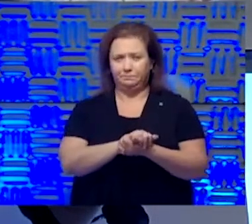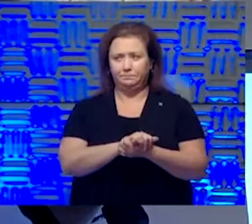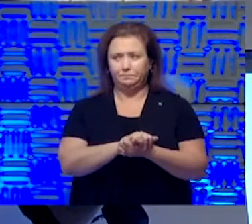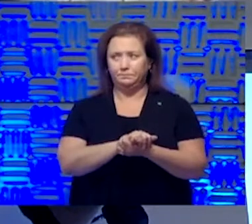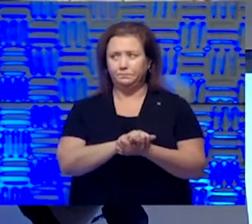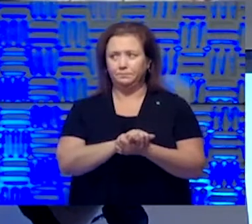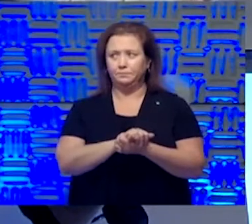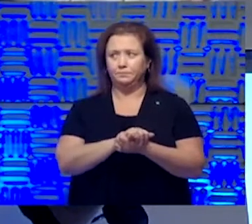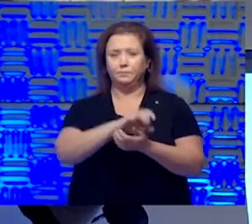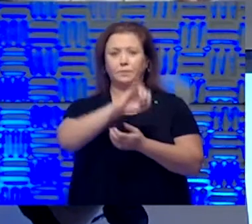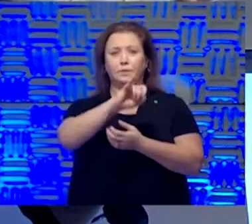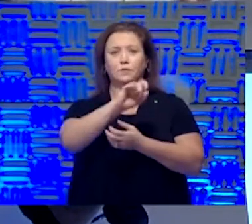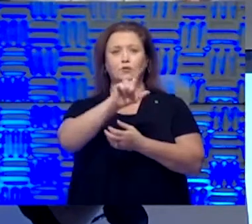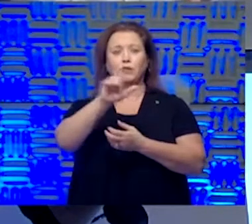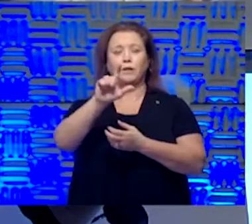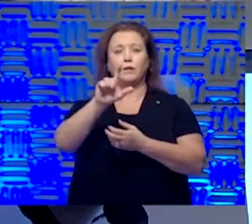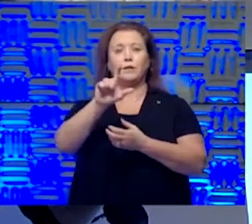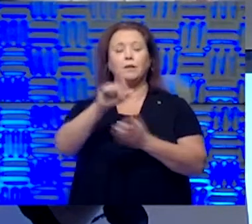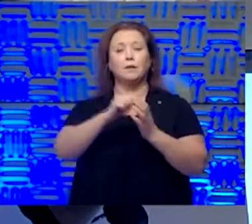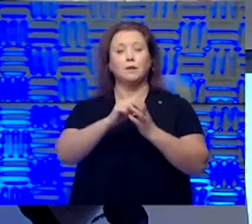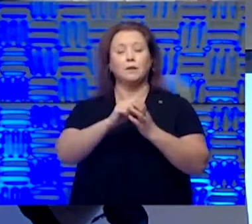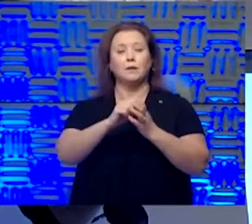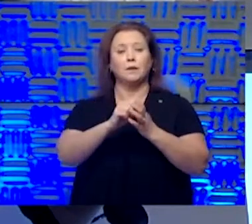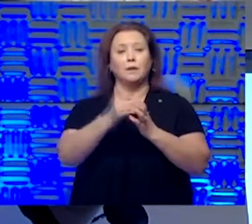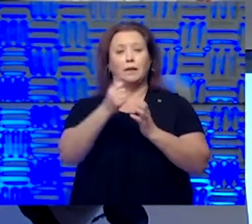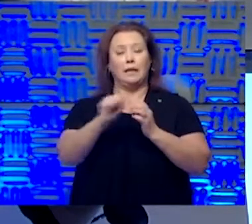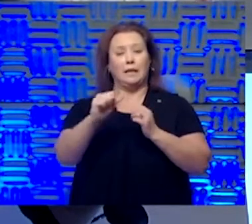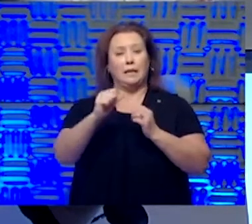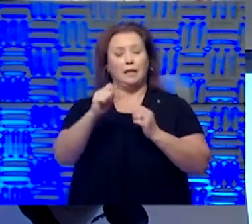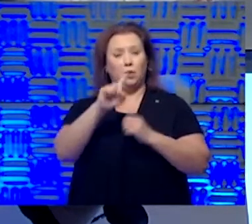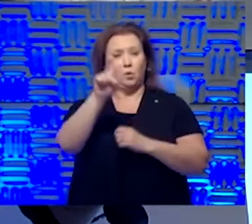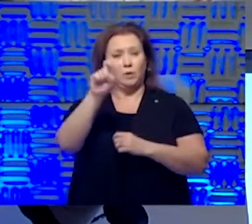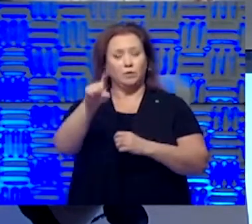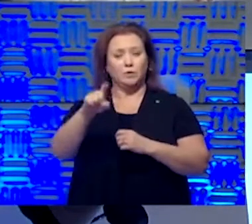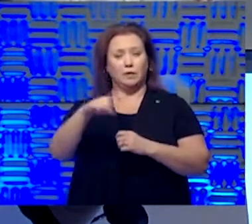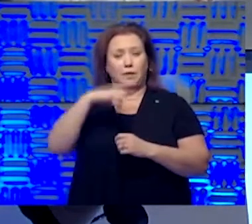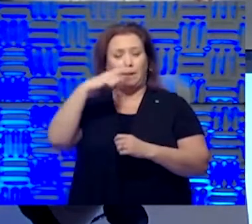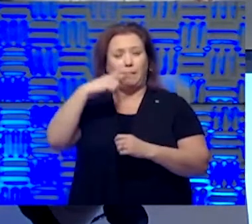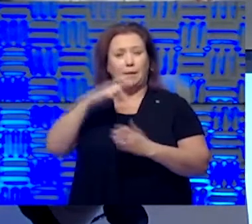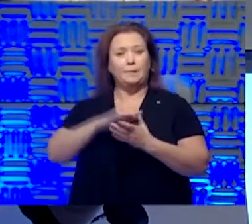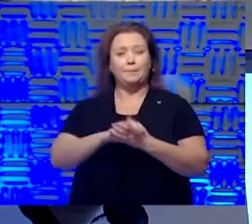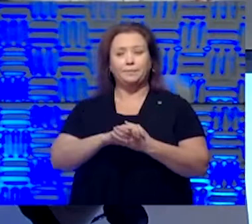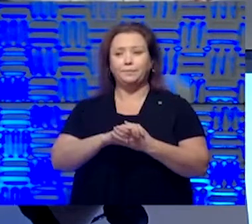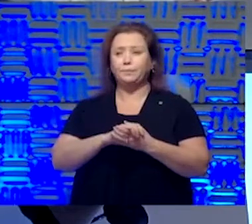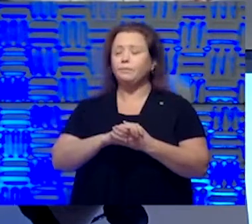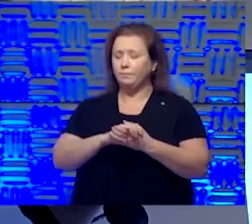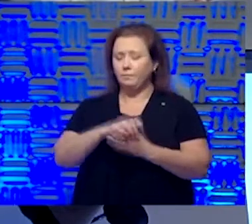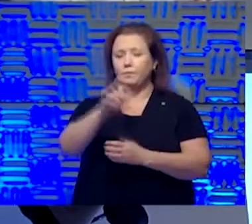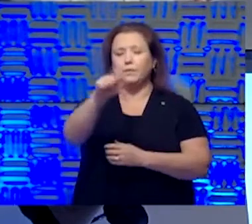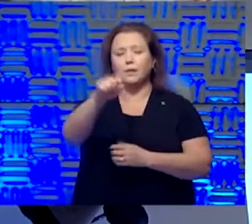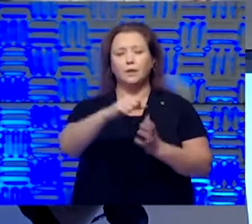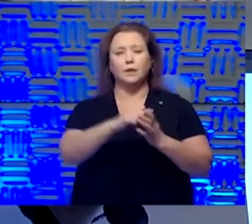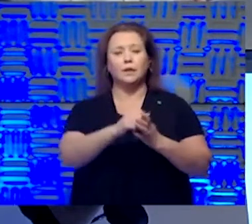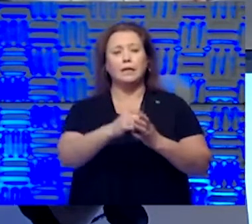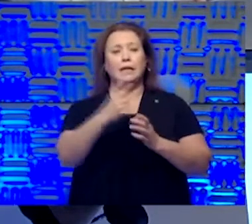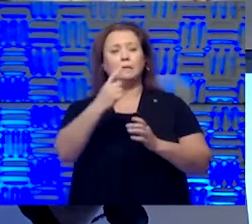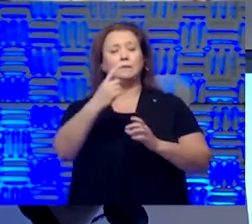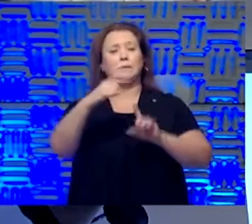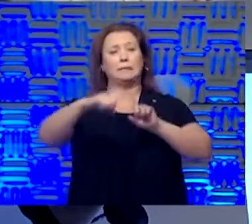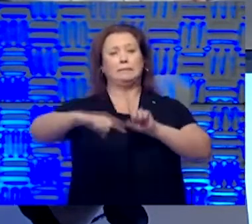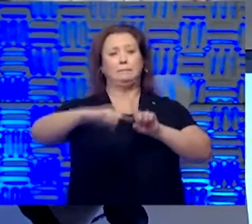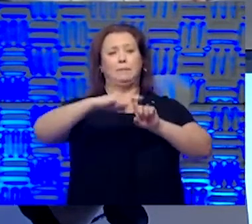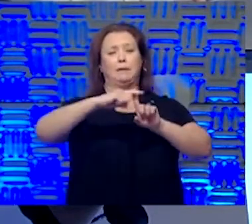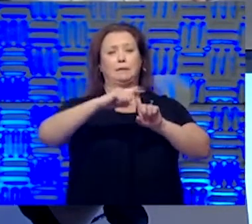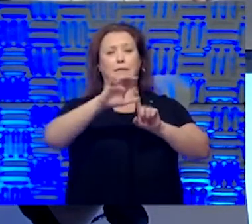And Jill, I bet there are some other questions out there in the public already. We do. In fact, one of them is, if someone is tested positive with COVID and